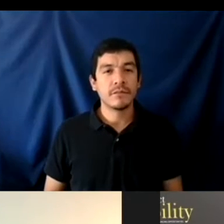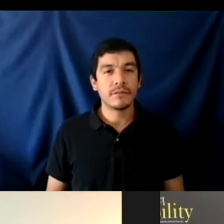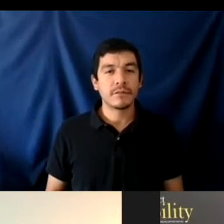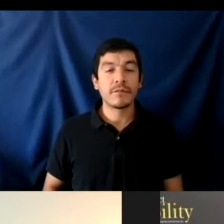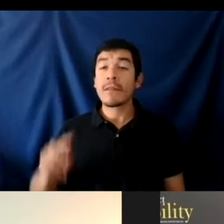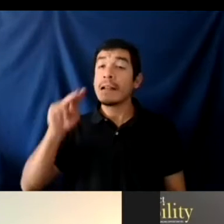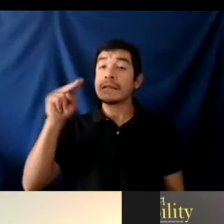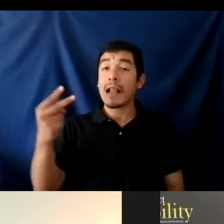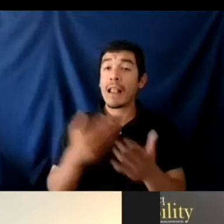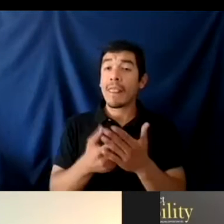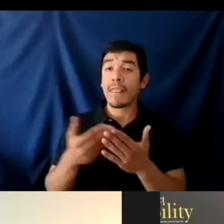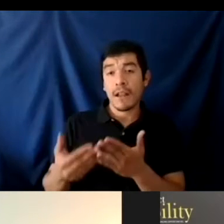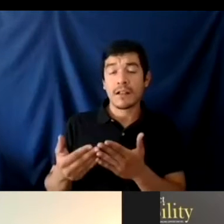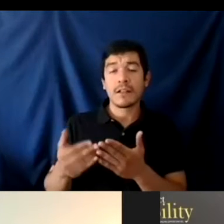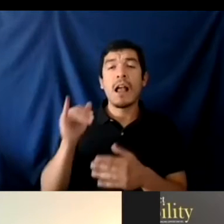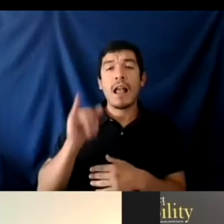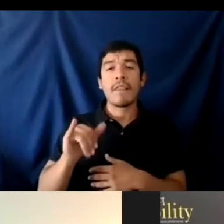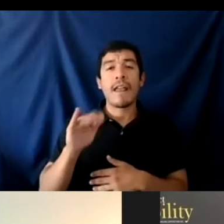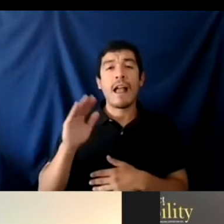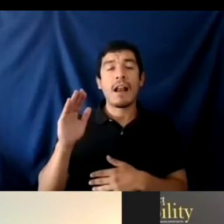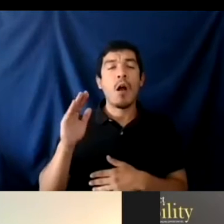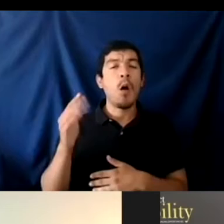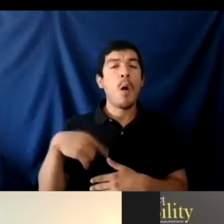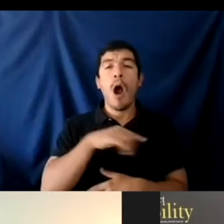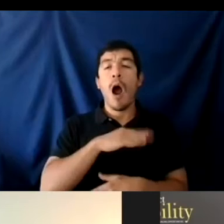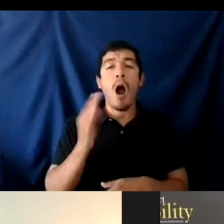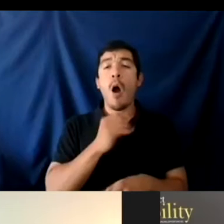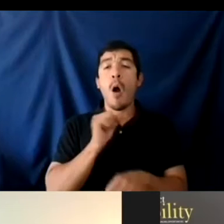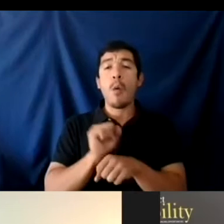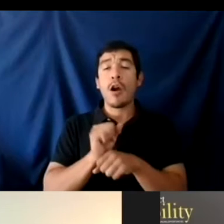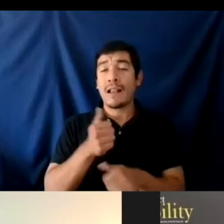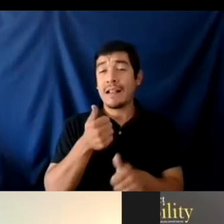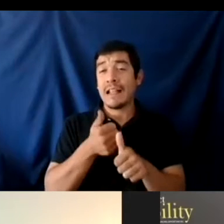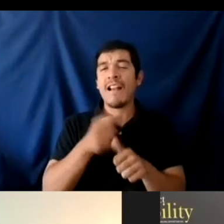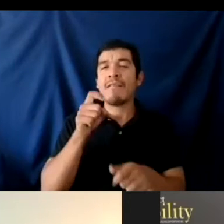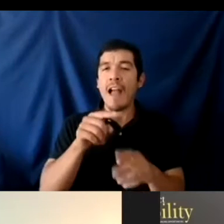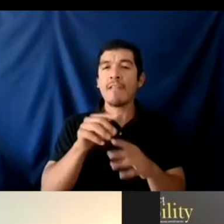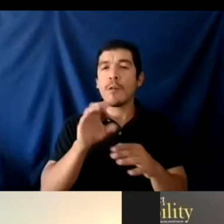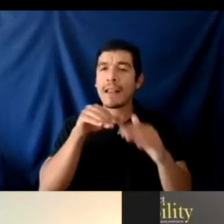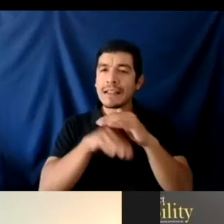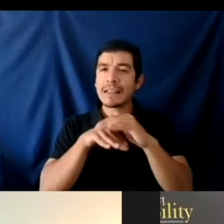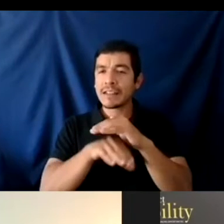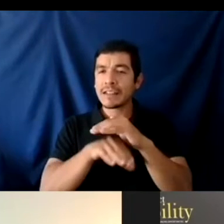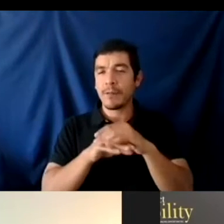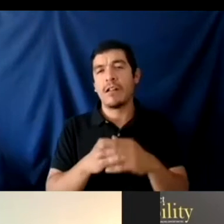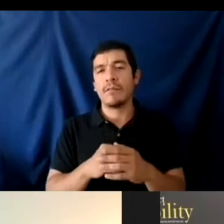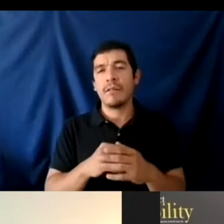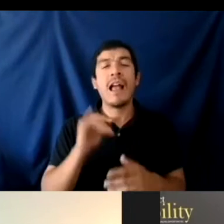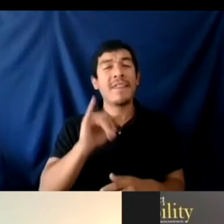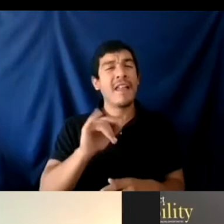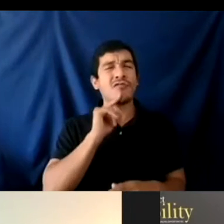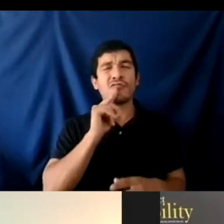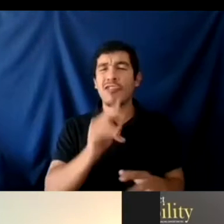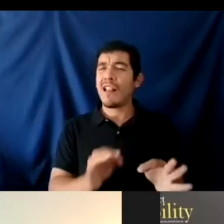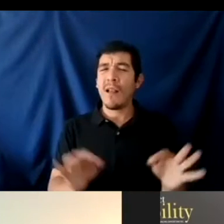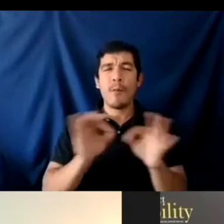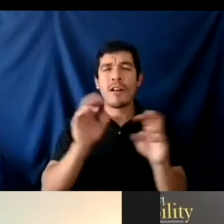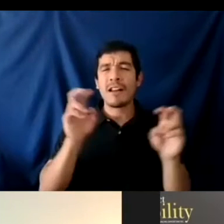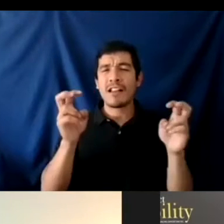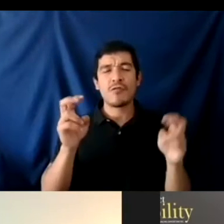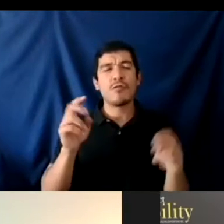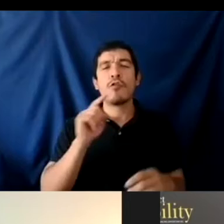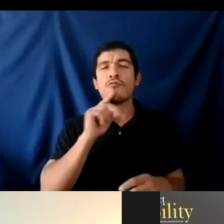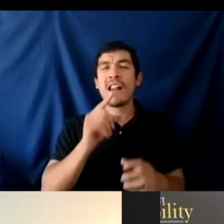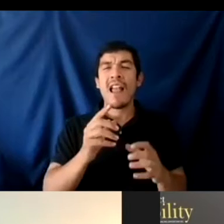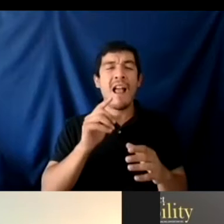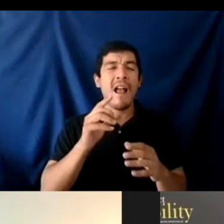Second thing is that the campaigns themselves have to be accessible. And this is a really important issue. We're talking millions and millions